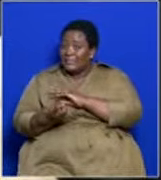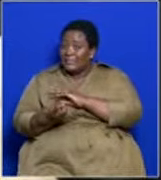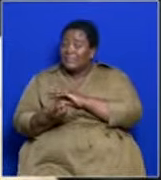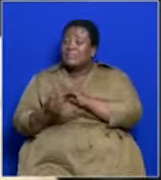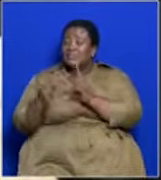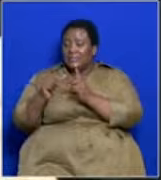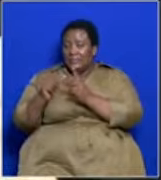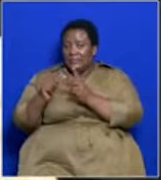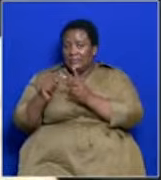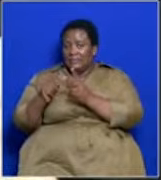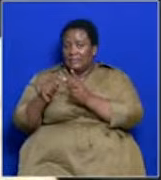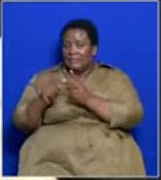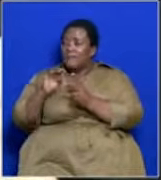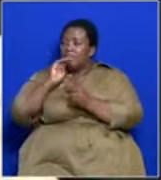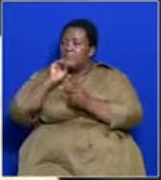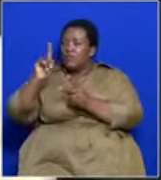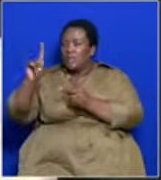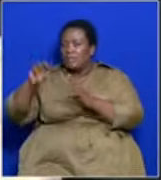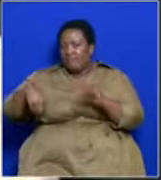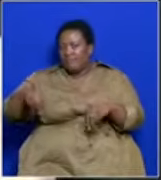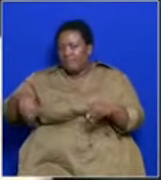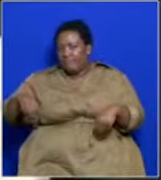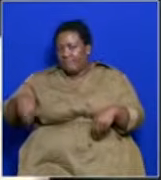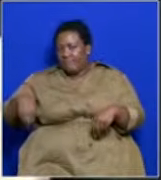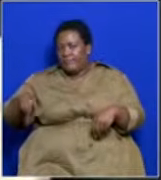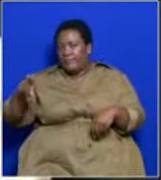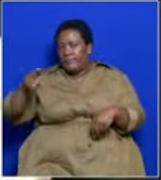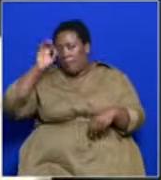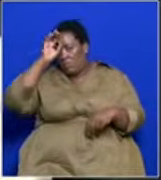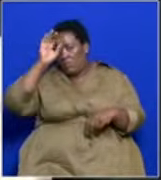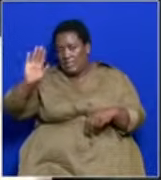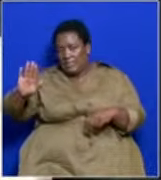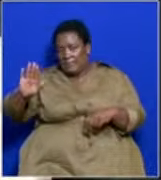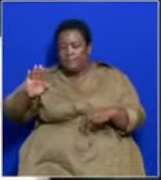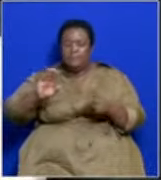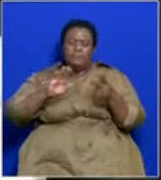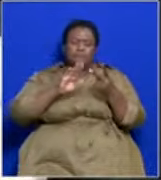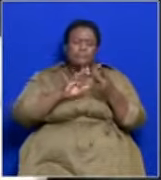an act of corruption. You've got the